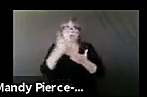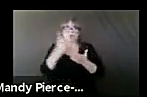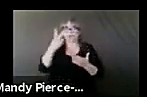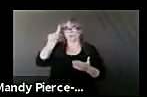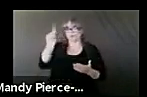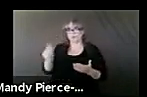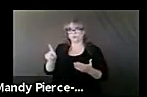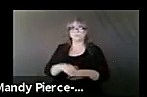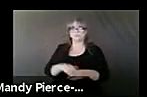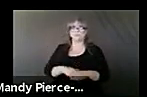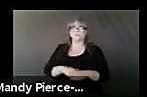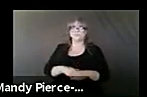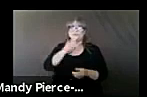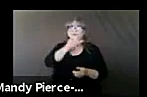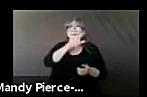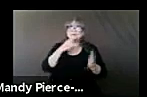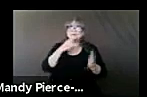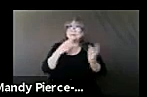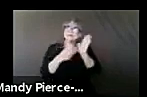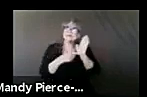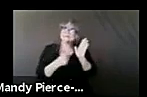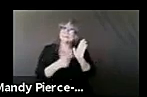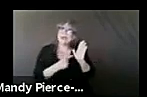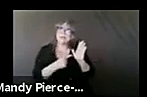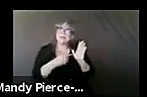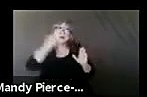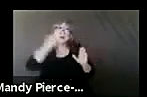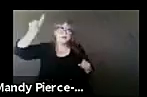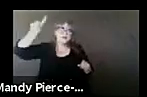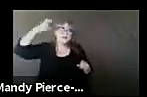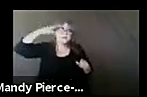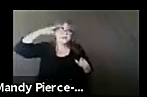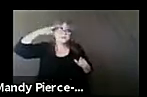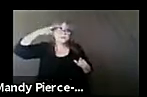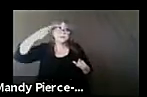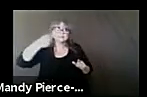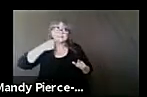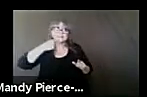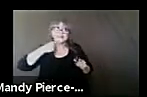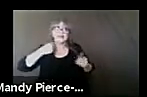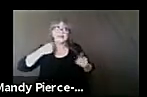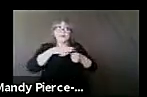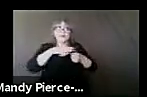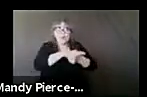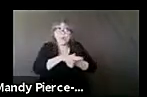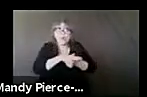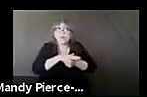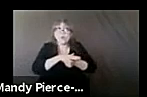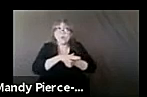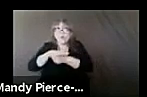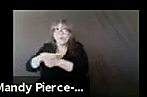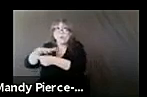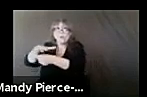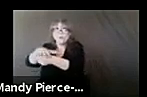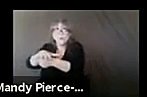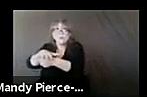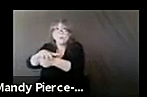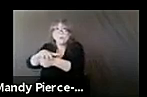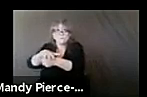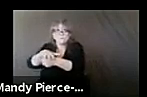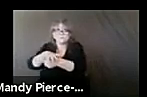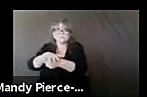will apply and others where it will not, depending on the local circumstances? Or does CSC go into effect statewide